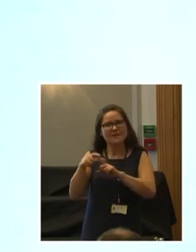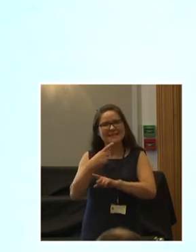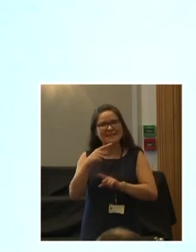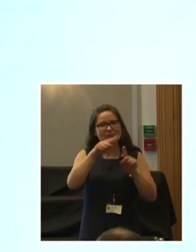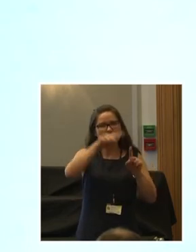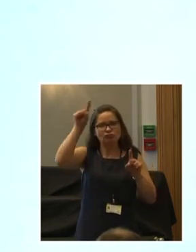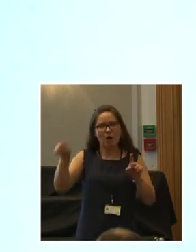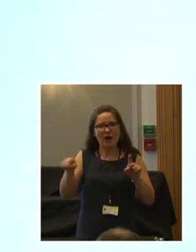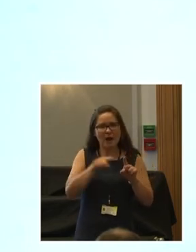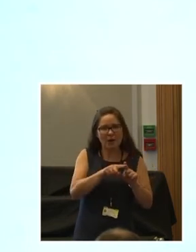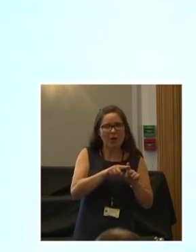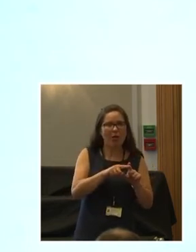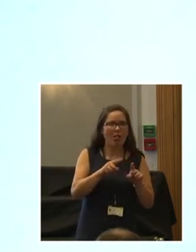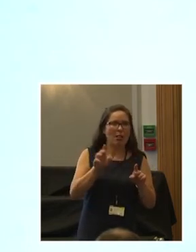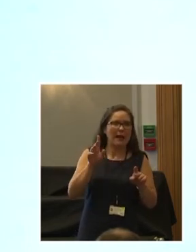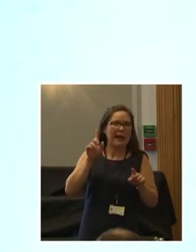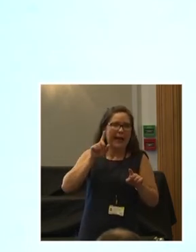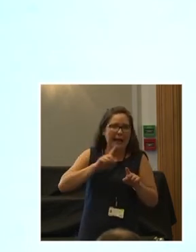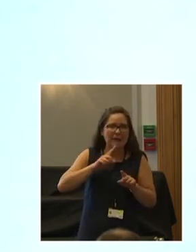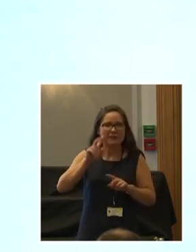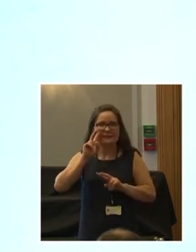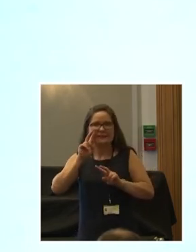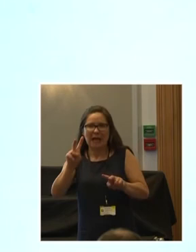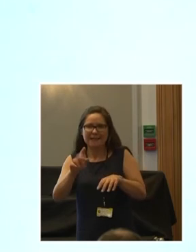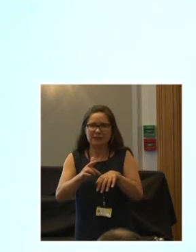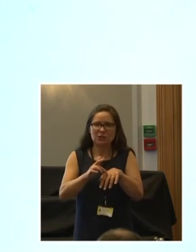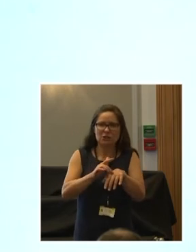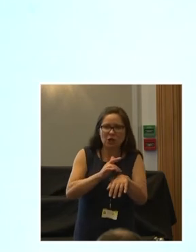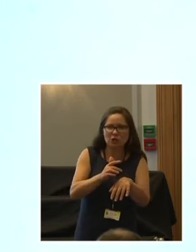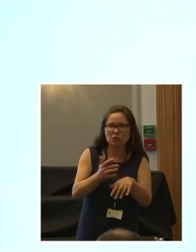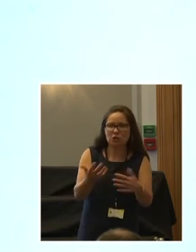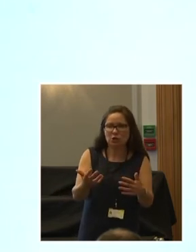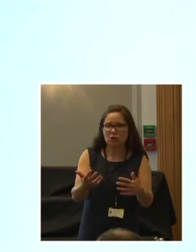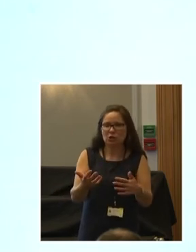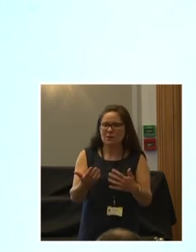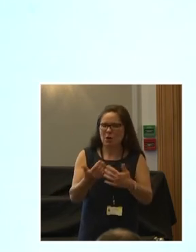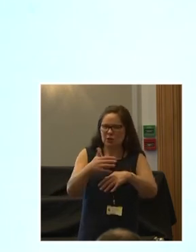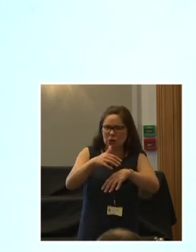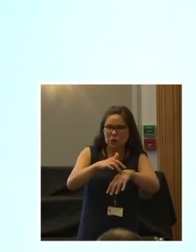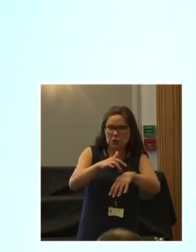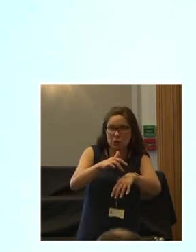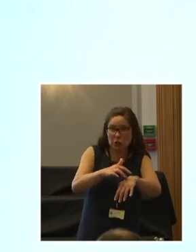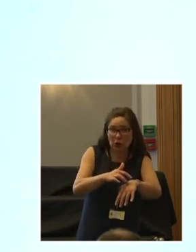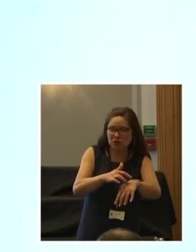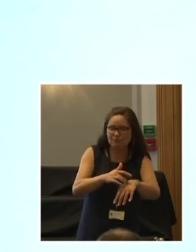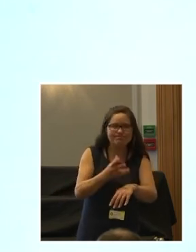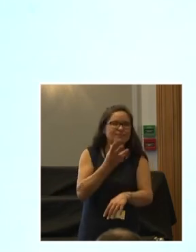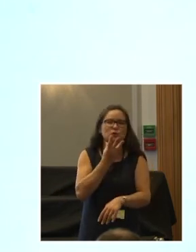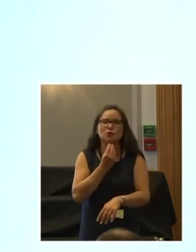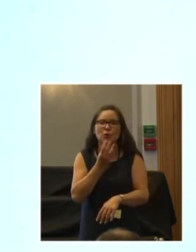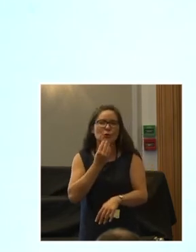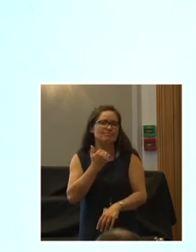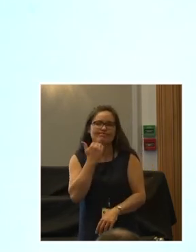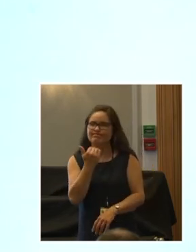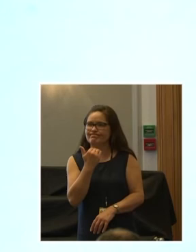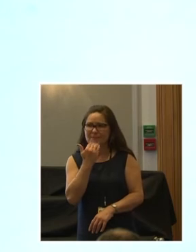sense of sight, our sense of hearing, and our sense of touch, and I believe that our sense of touch is very underutilized, and actually, you know, it's a